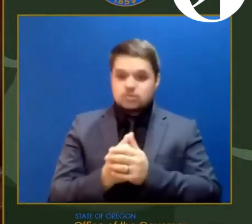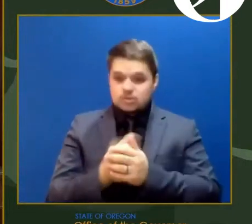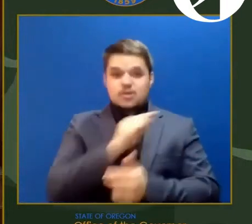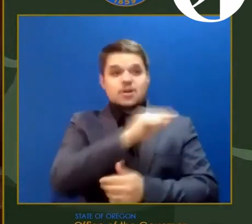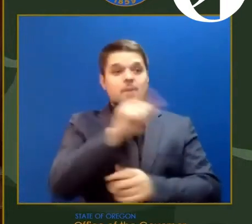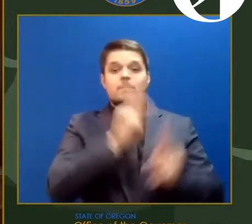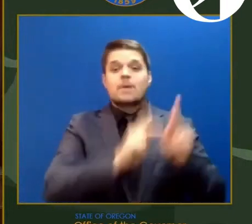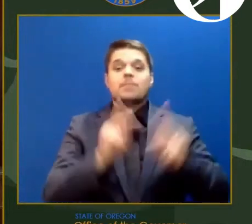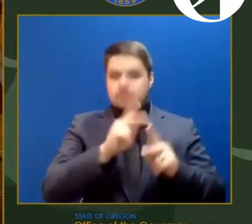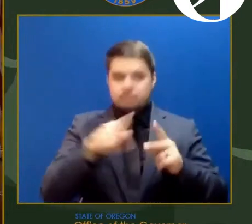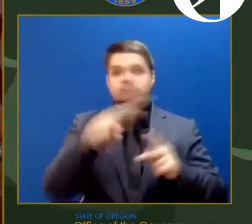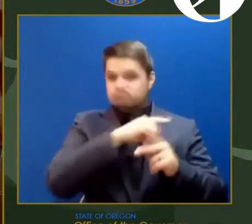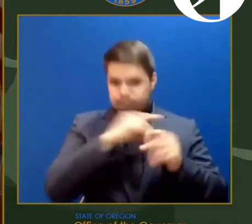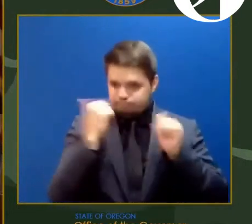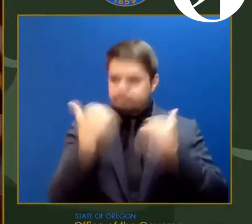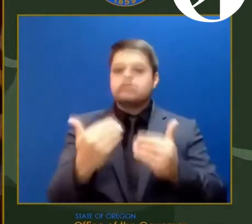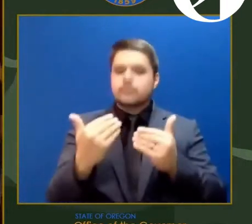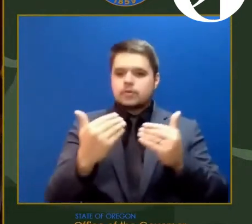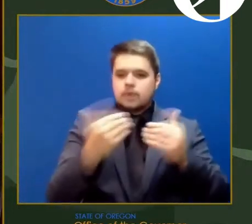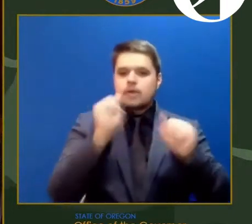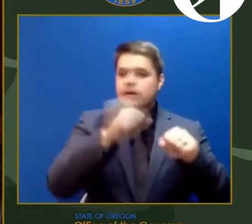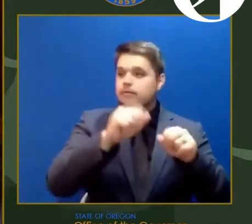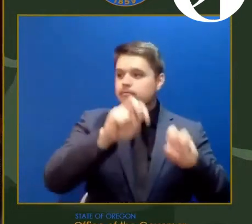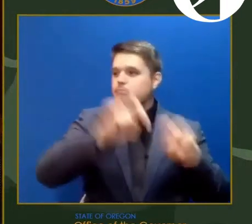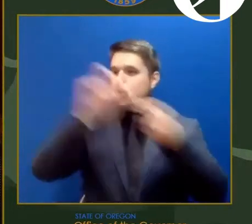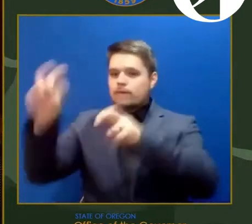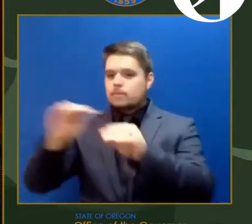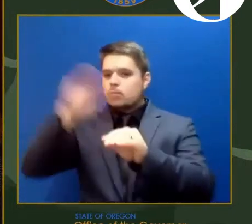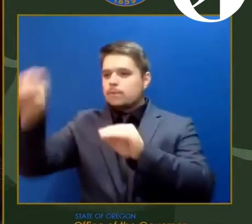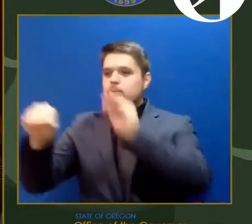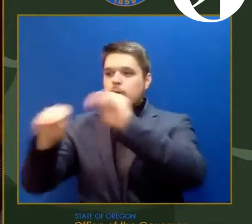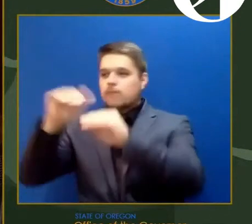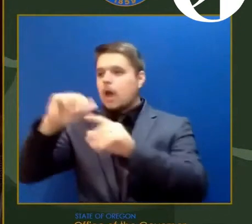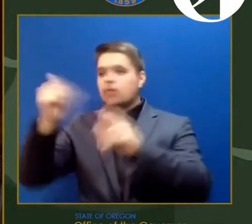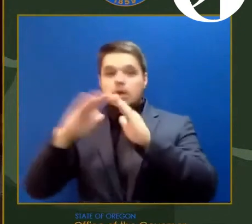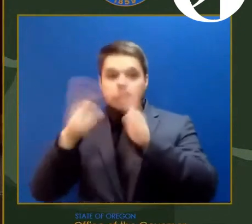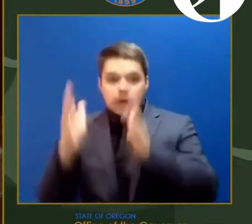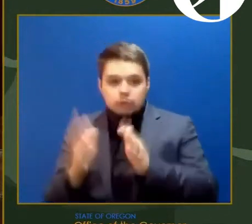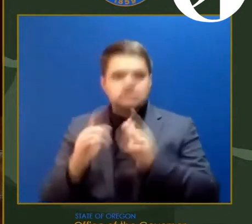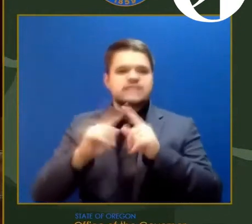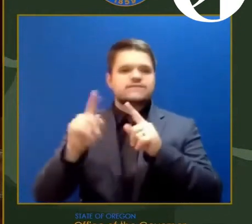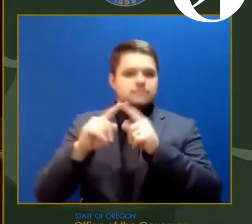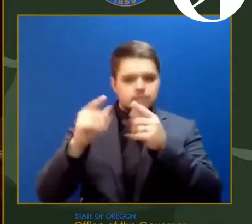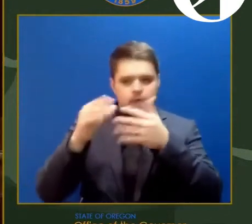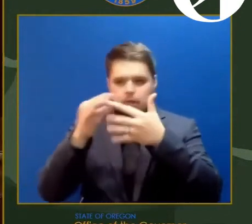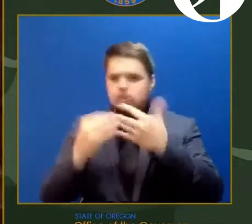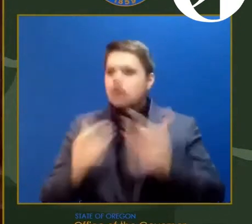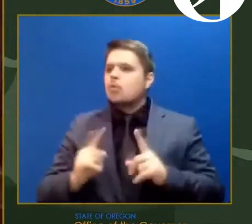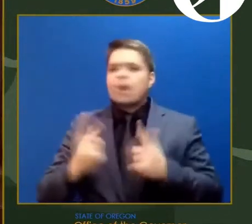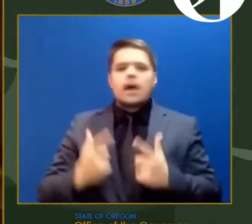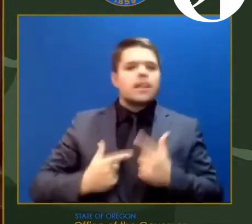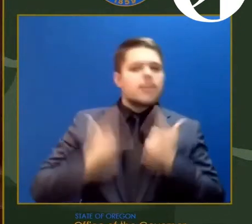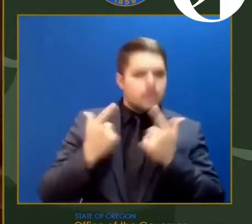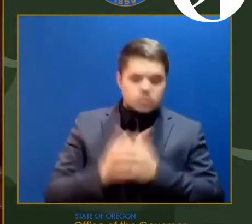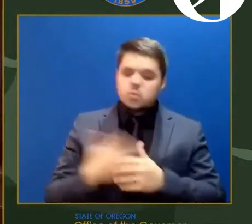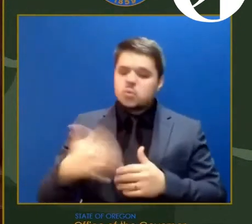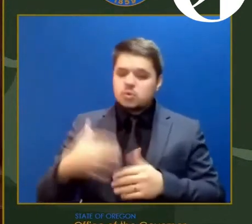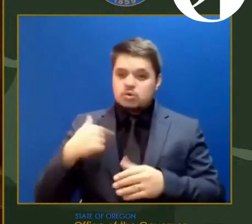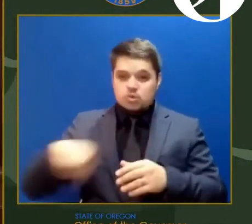intermediate housing options. There is so much work left to do in order to have a full recovery.